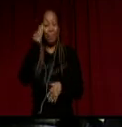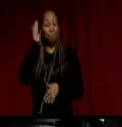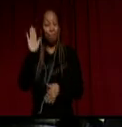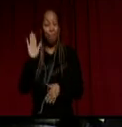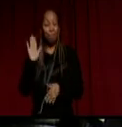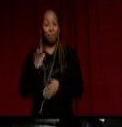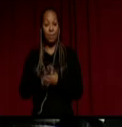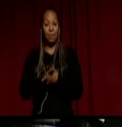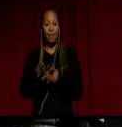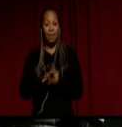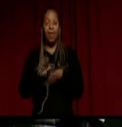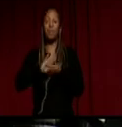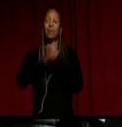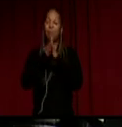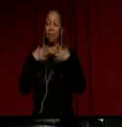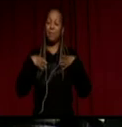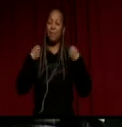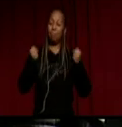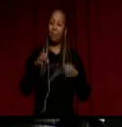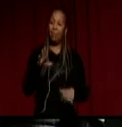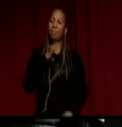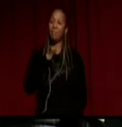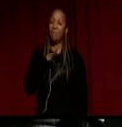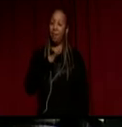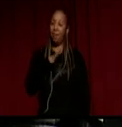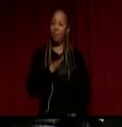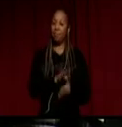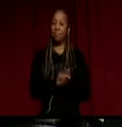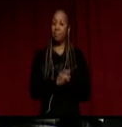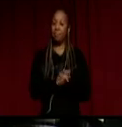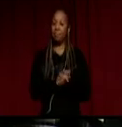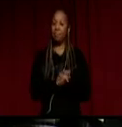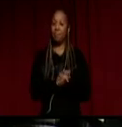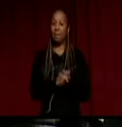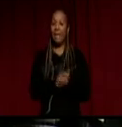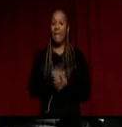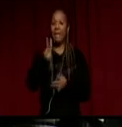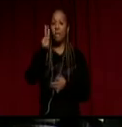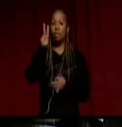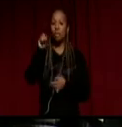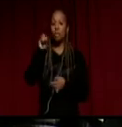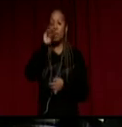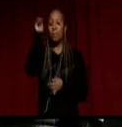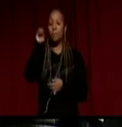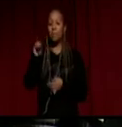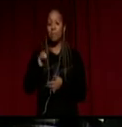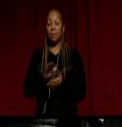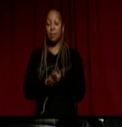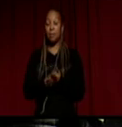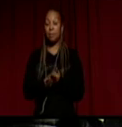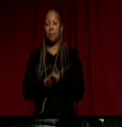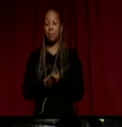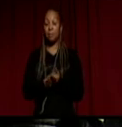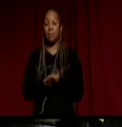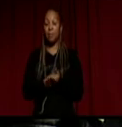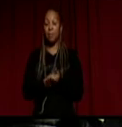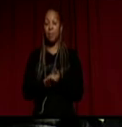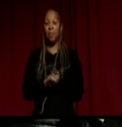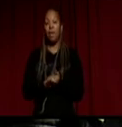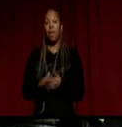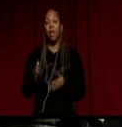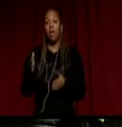And they'll recover and they feel fine after that. It's the 20% where out of that